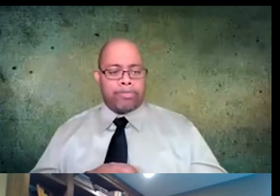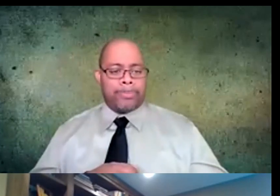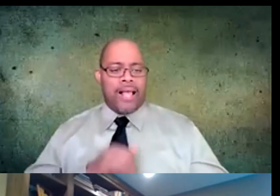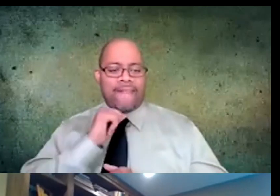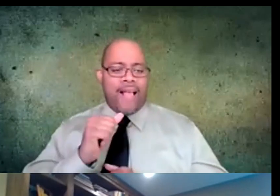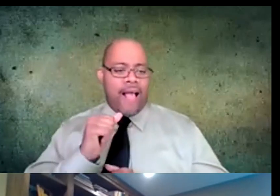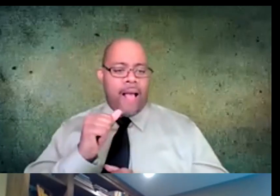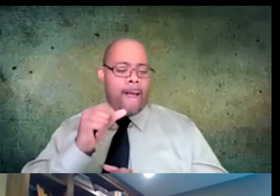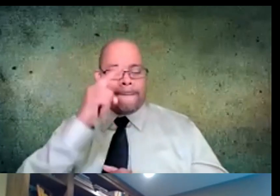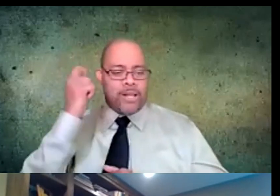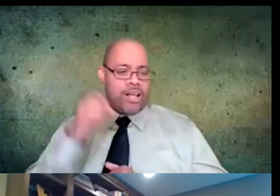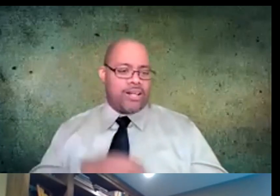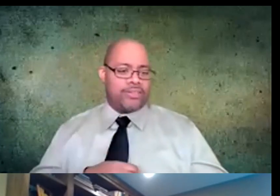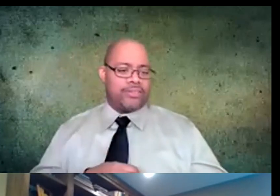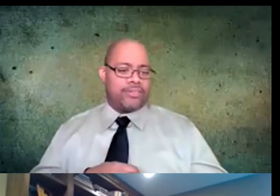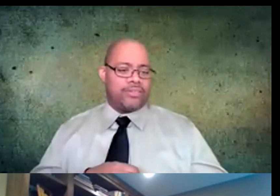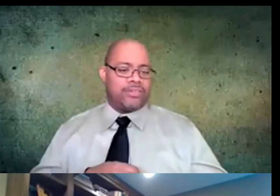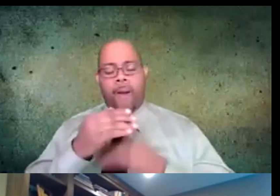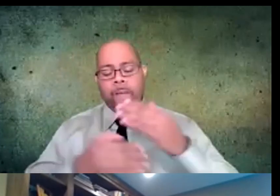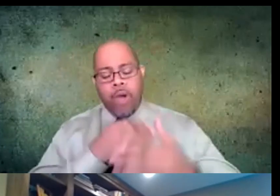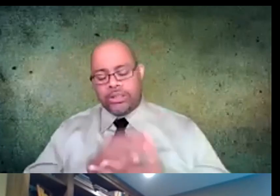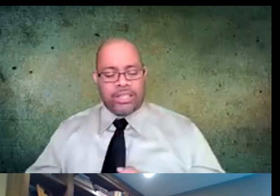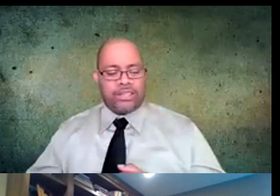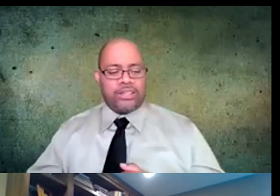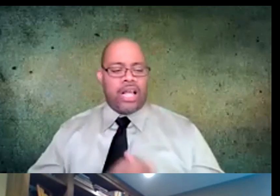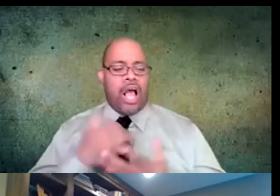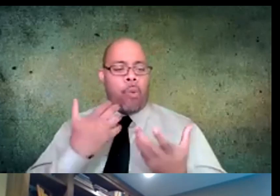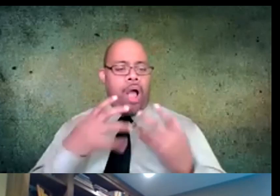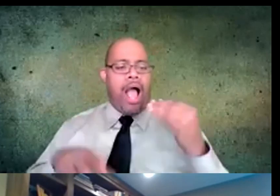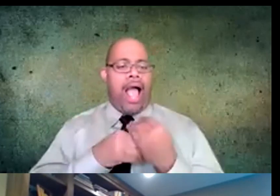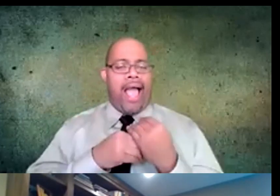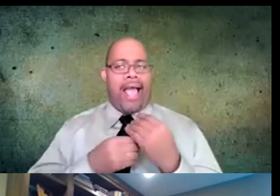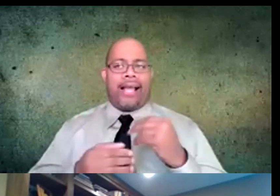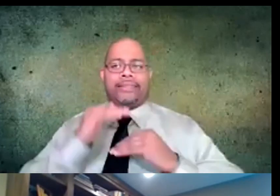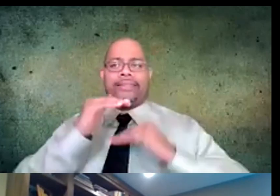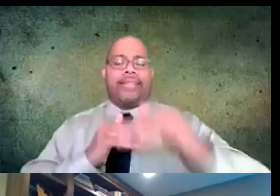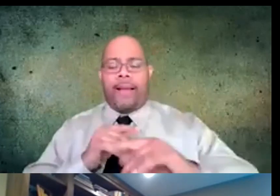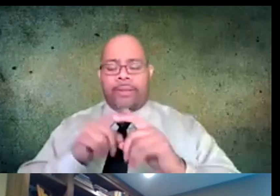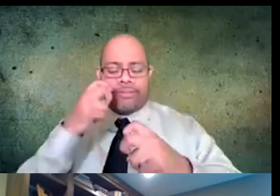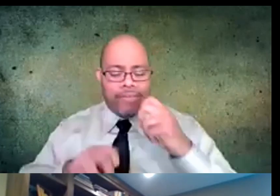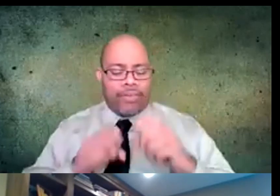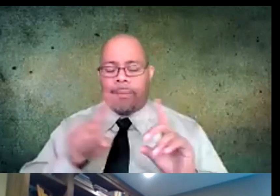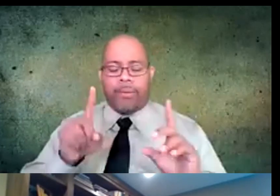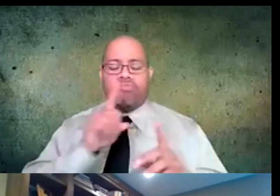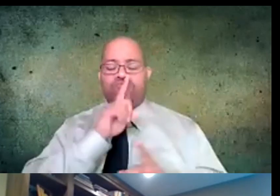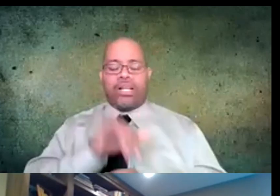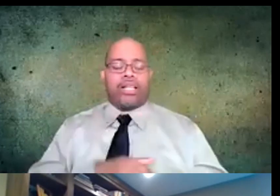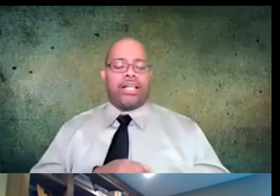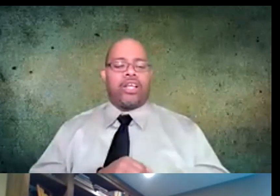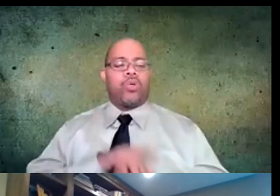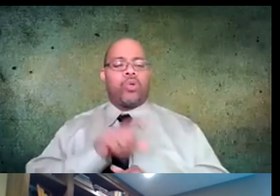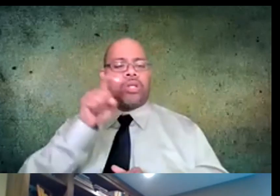just because it's a process, I want to add an extra step, but really is, you know, you guys